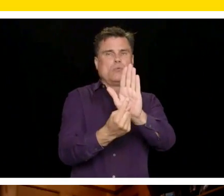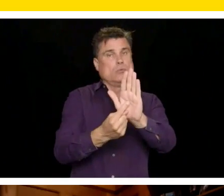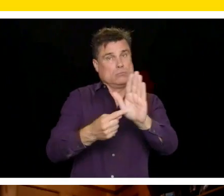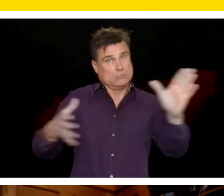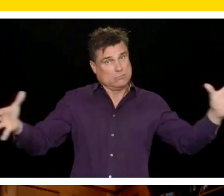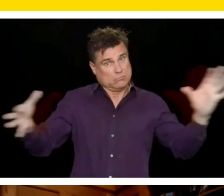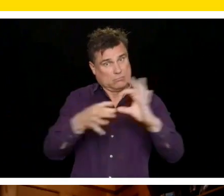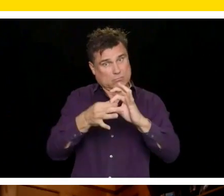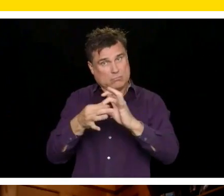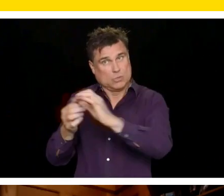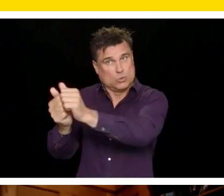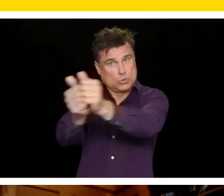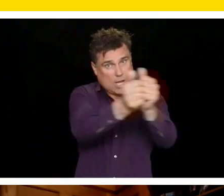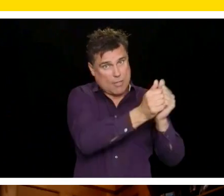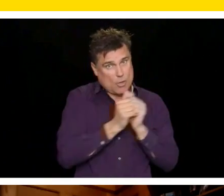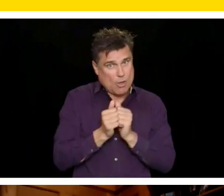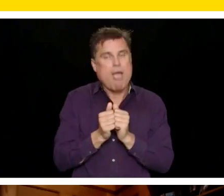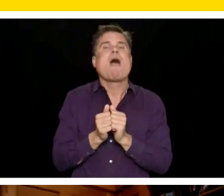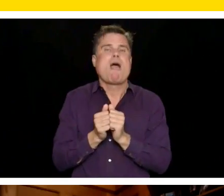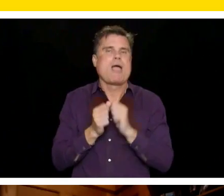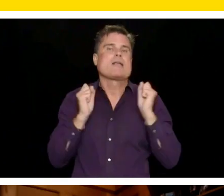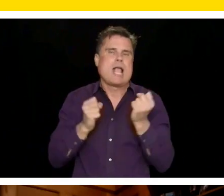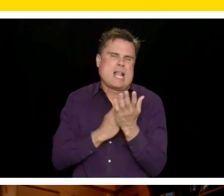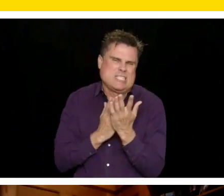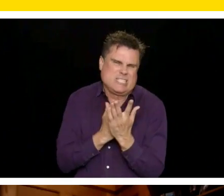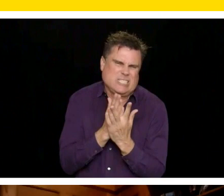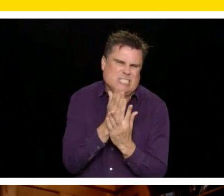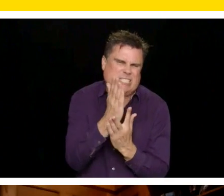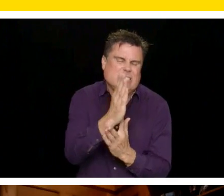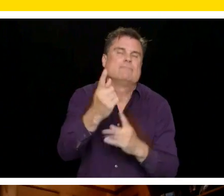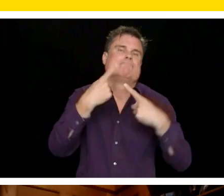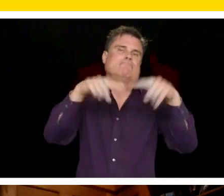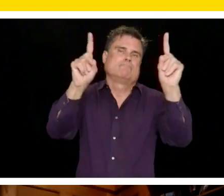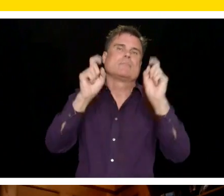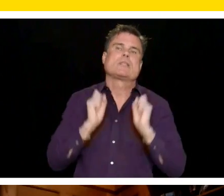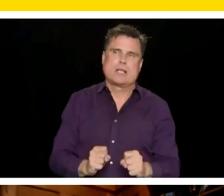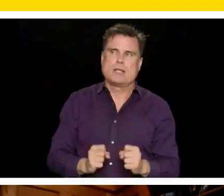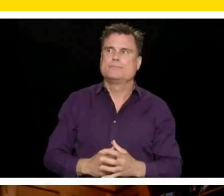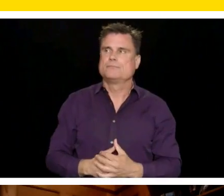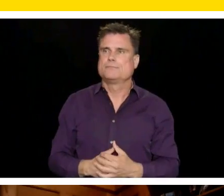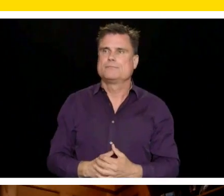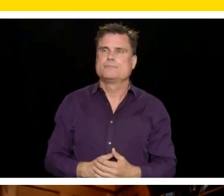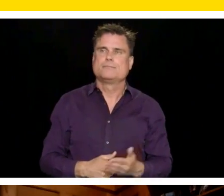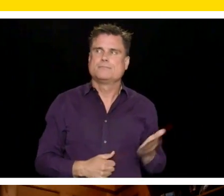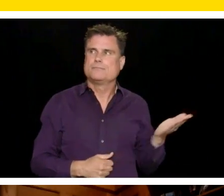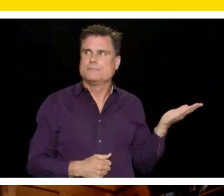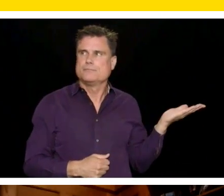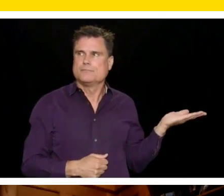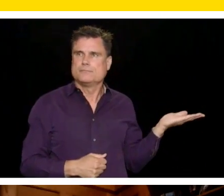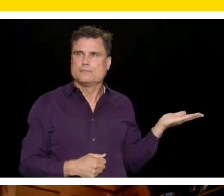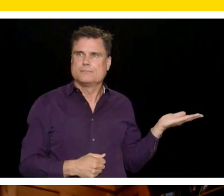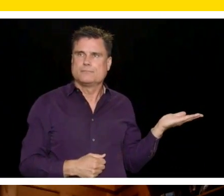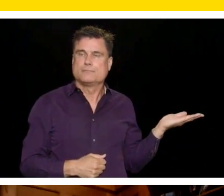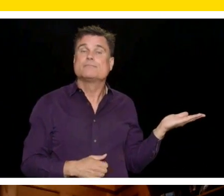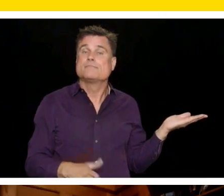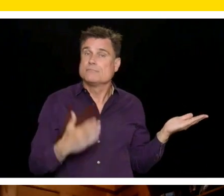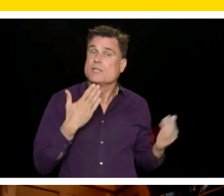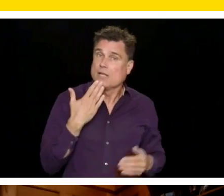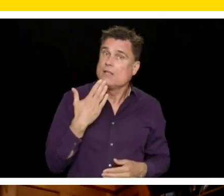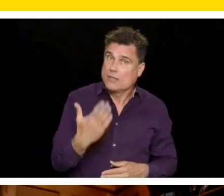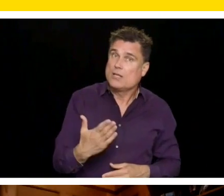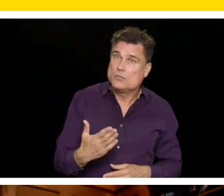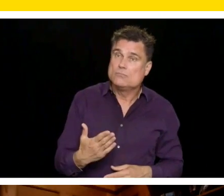Thank you, Minister. And I know that you and we have other MLAs who've been carrying and ministers who've been carrying out